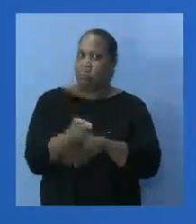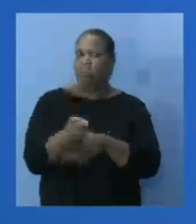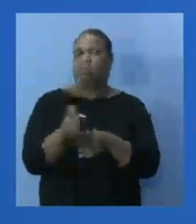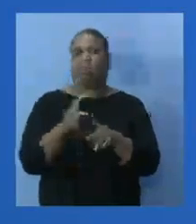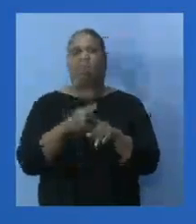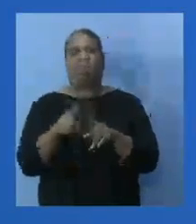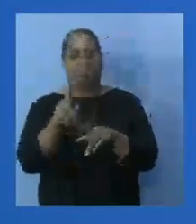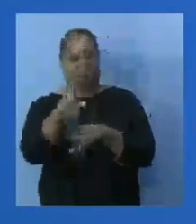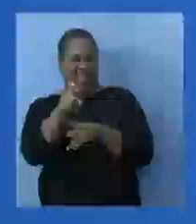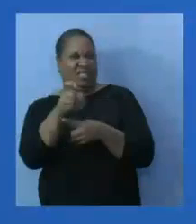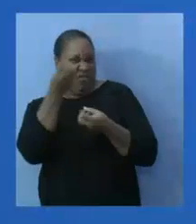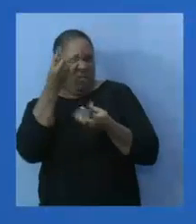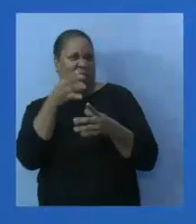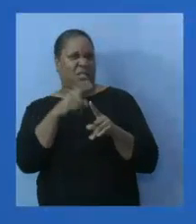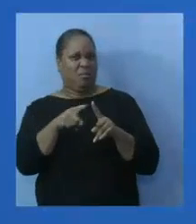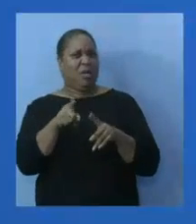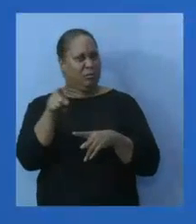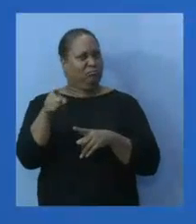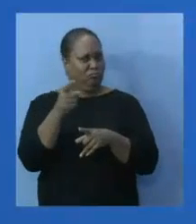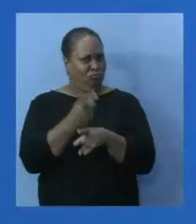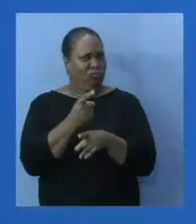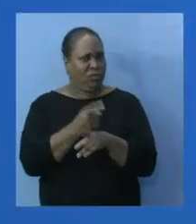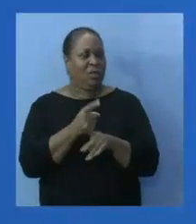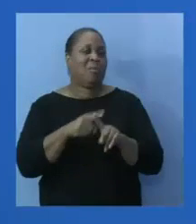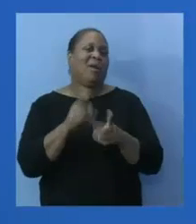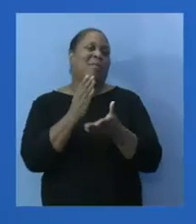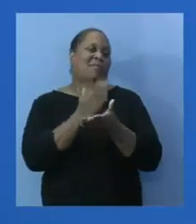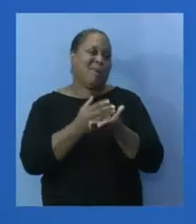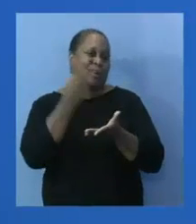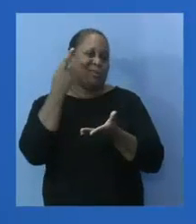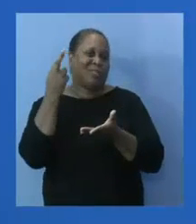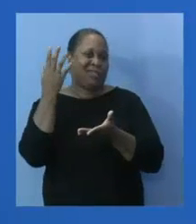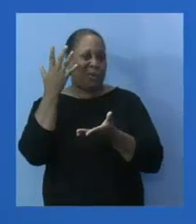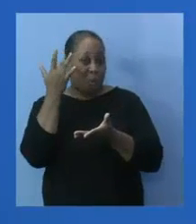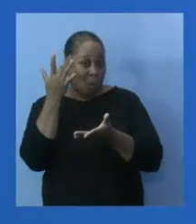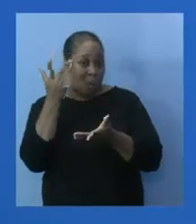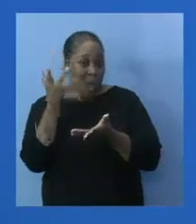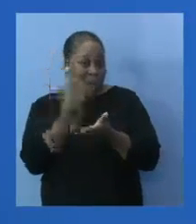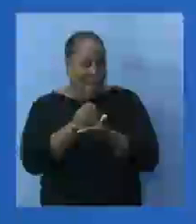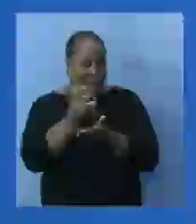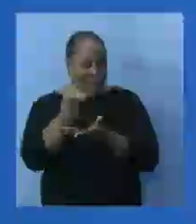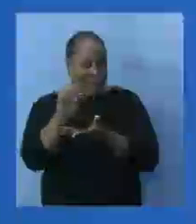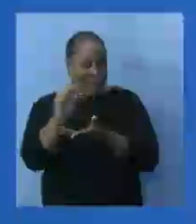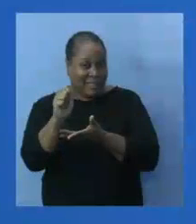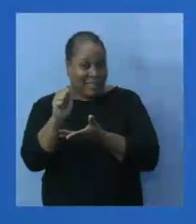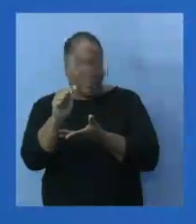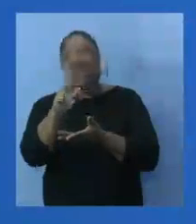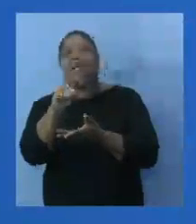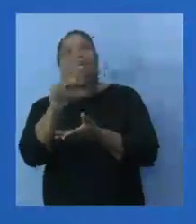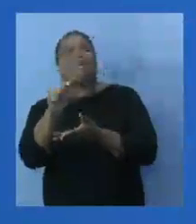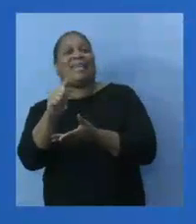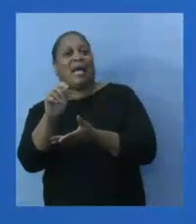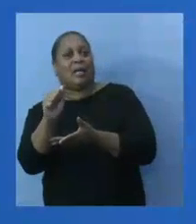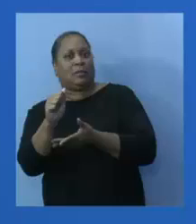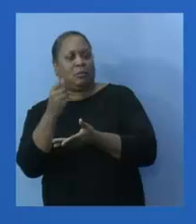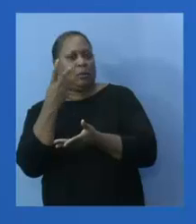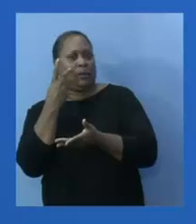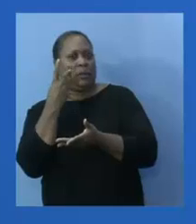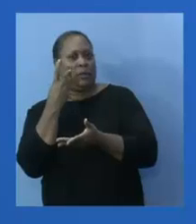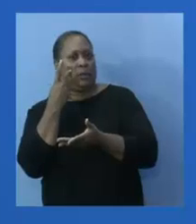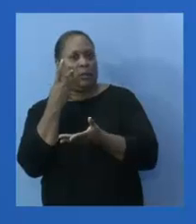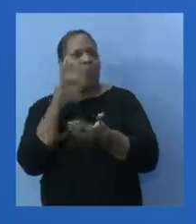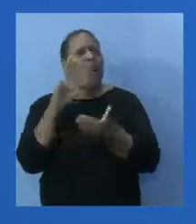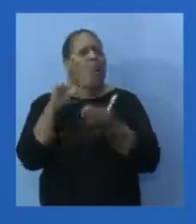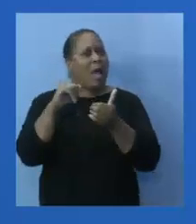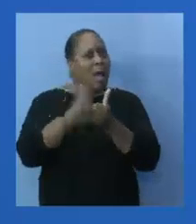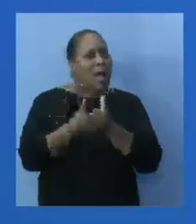in, but it is not compulsory, as you rightly said. But part of the reason that we're collecting that data is so that we can effectively see how our messaging needs to be